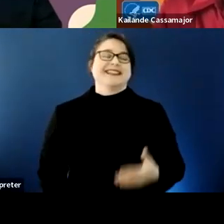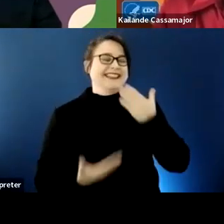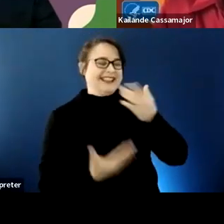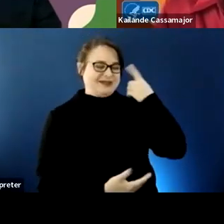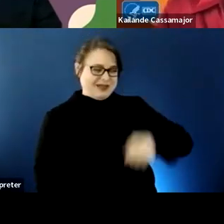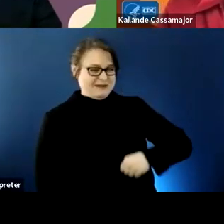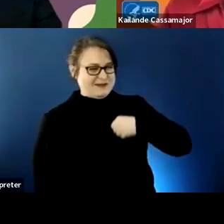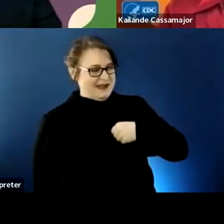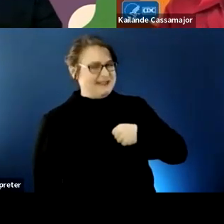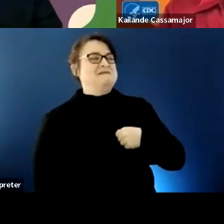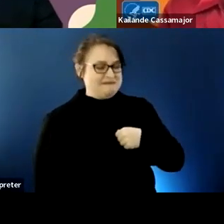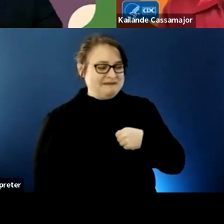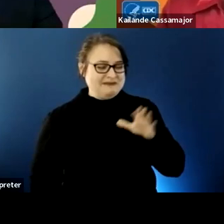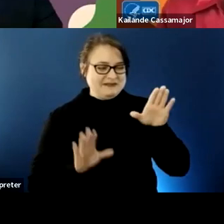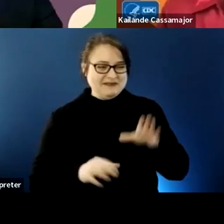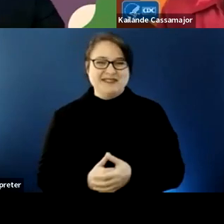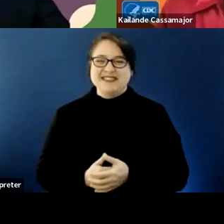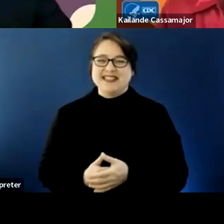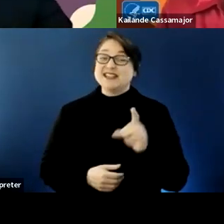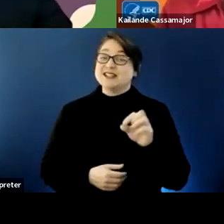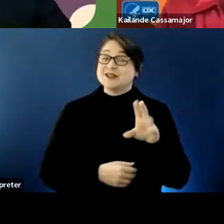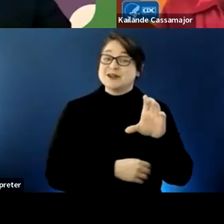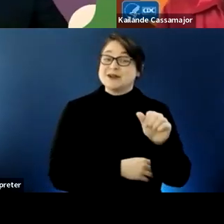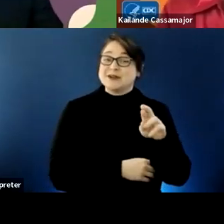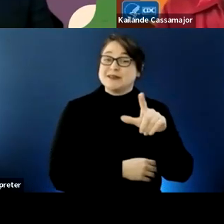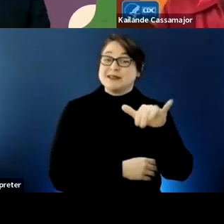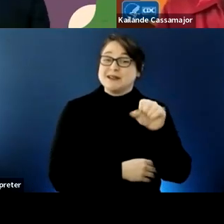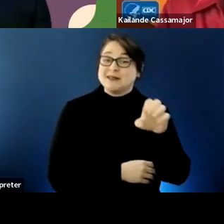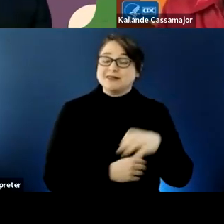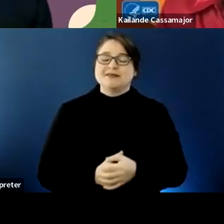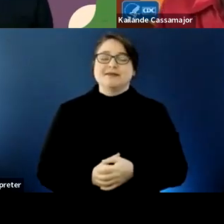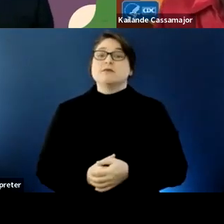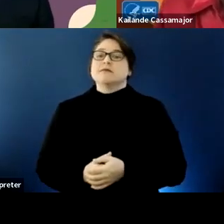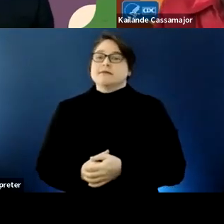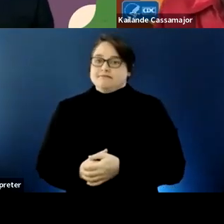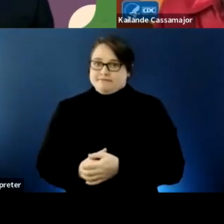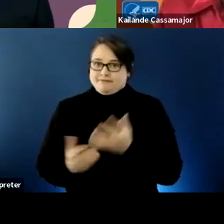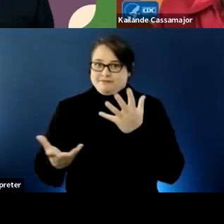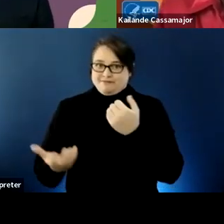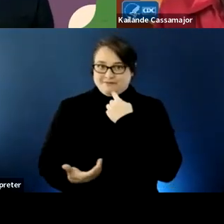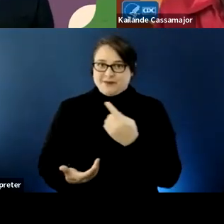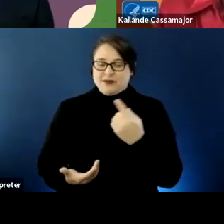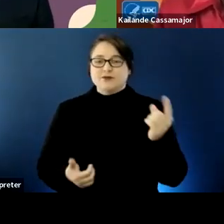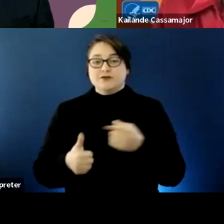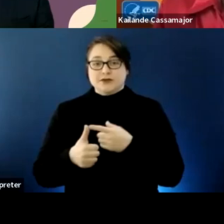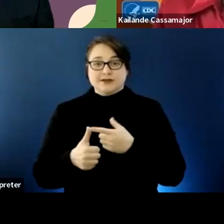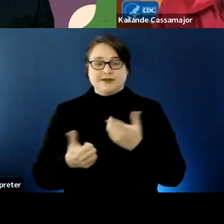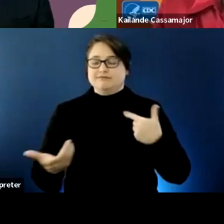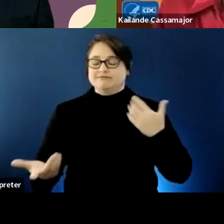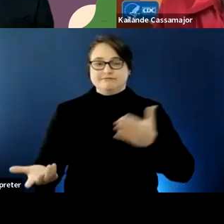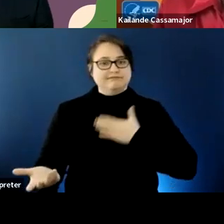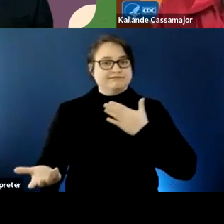wonderful. All right, it's Dr. Karloff. I want to say, first of all, how happy I